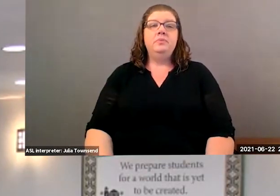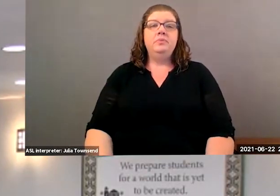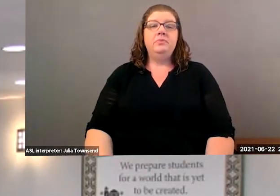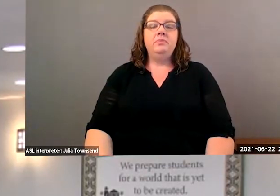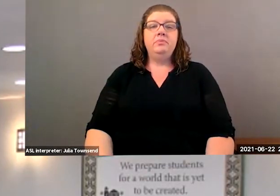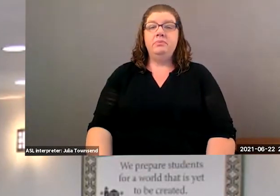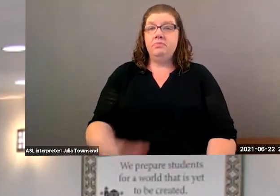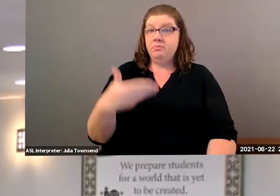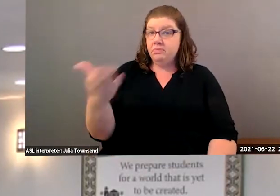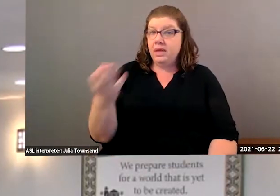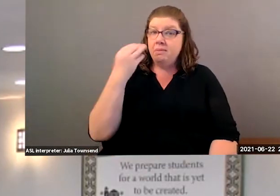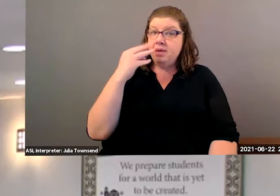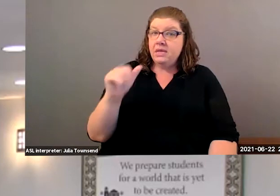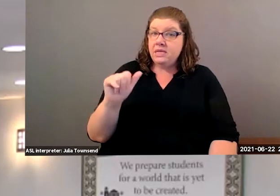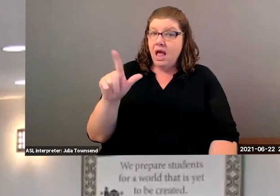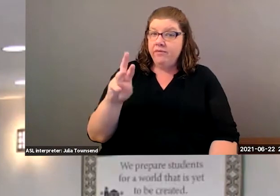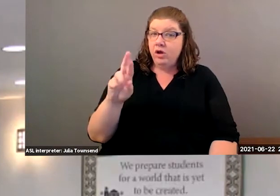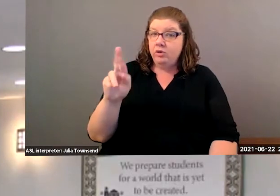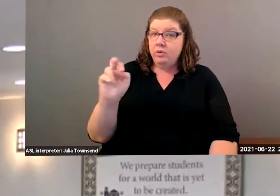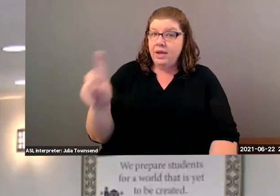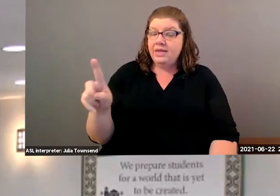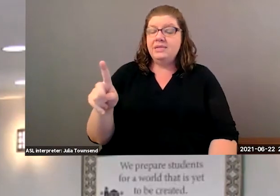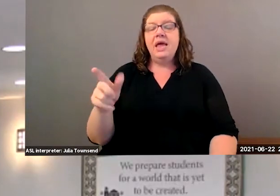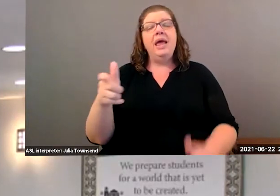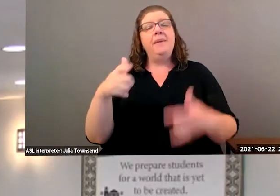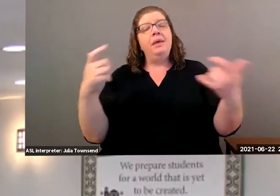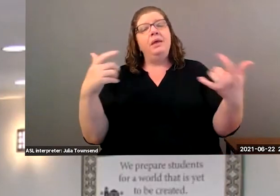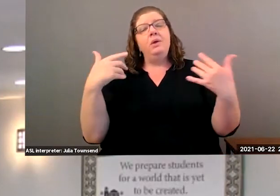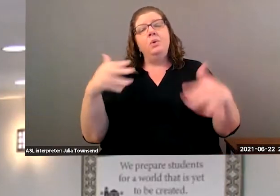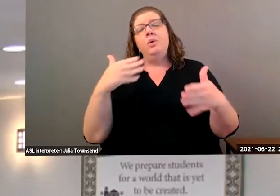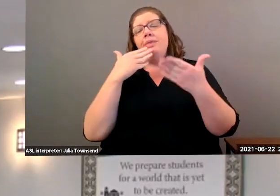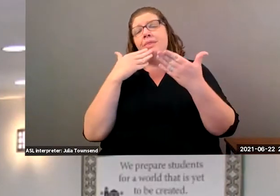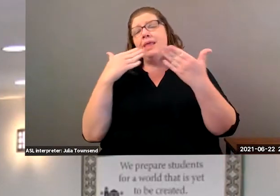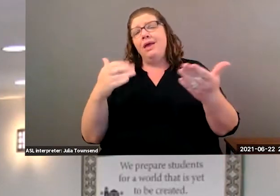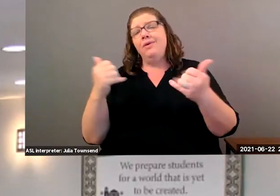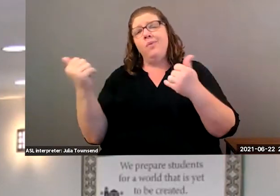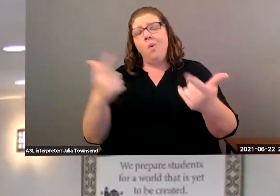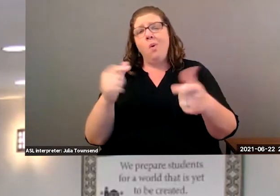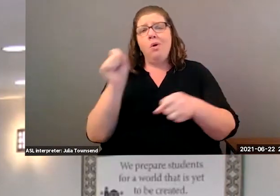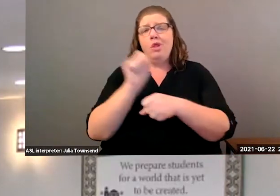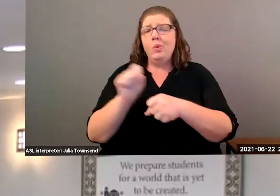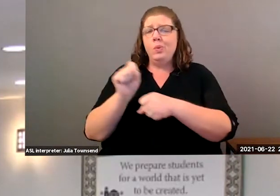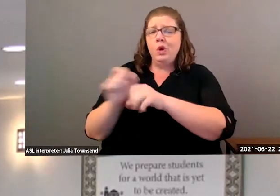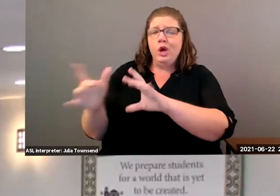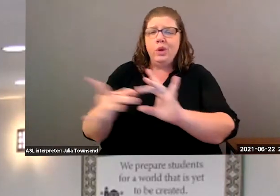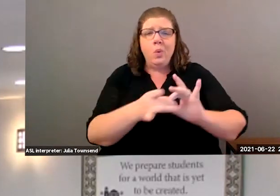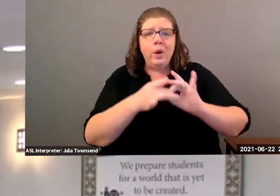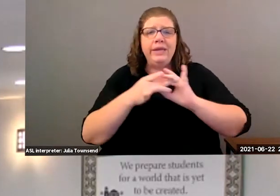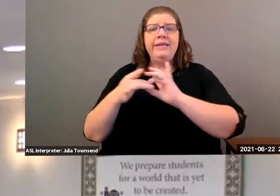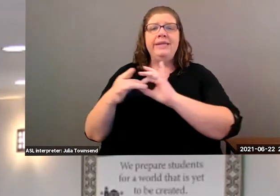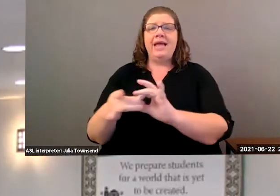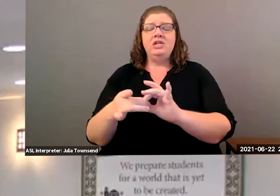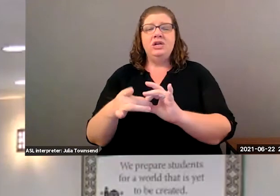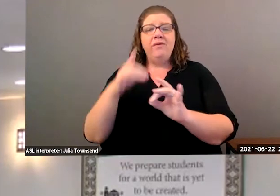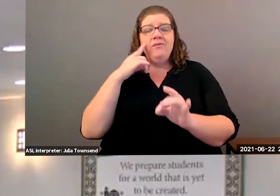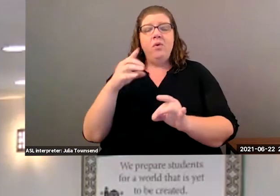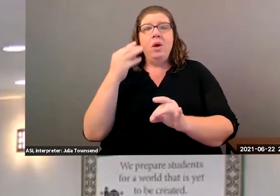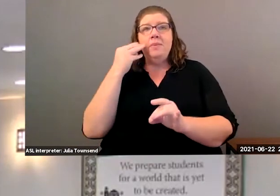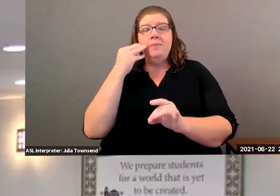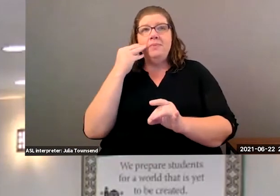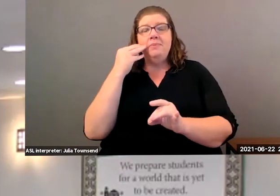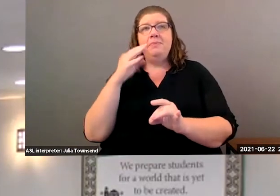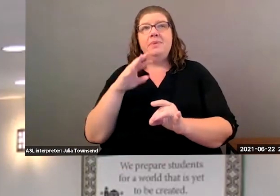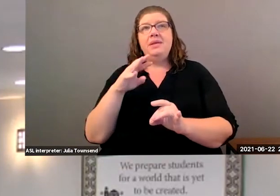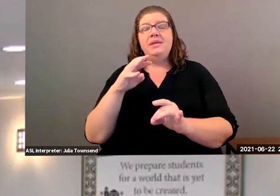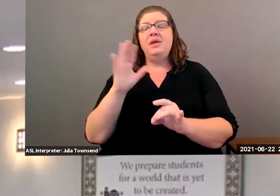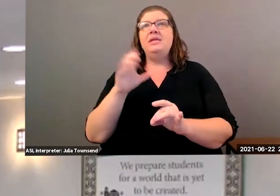Pplease, Ms. Alvarez. Big thank you for all the coordination, the hard work, to Ms.